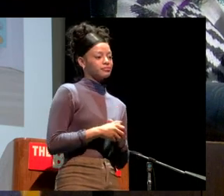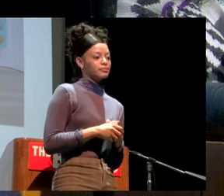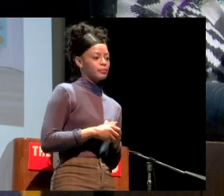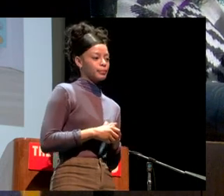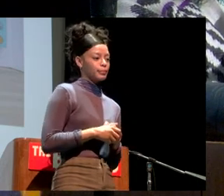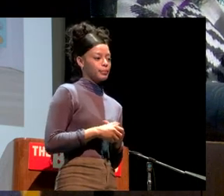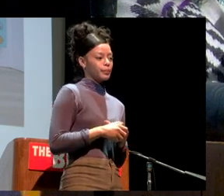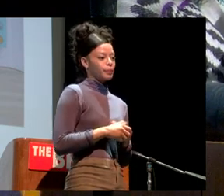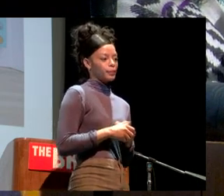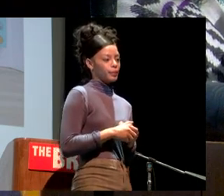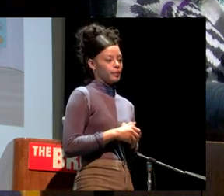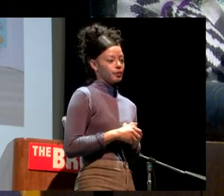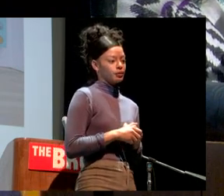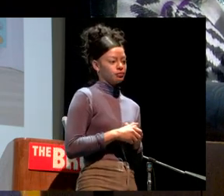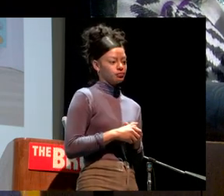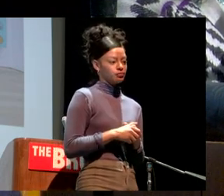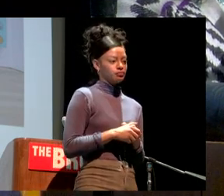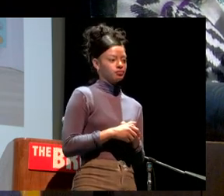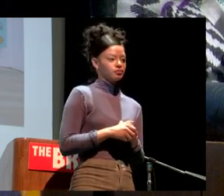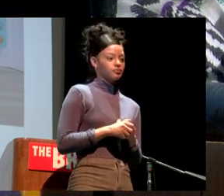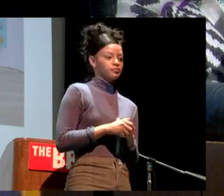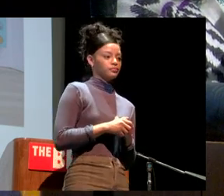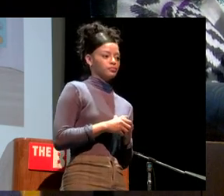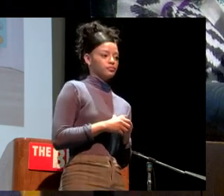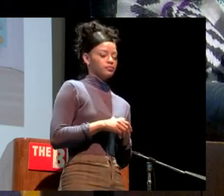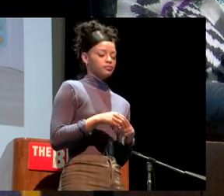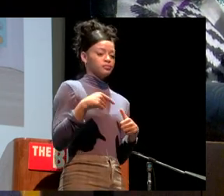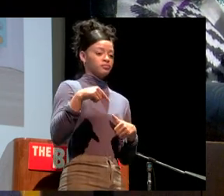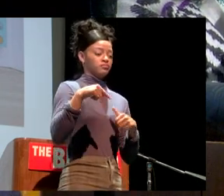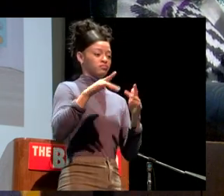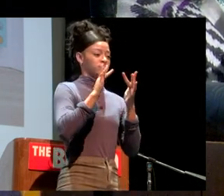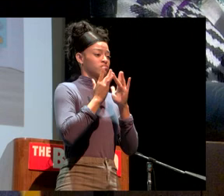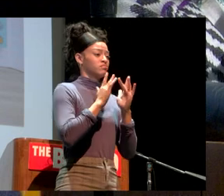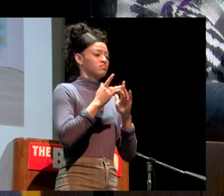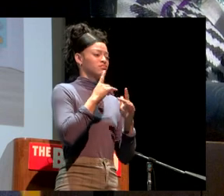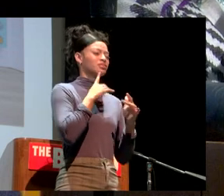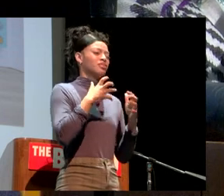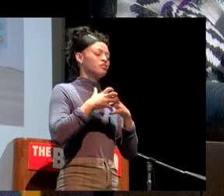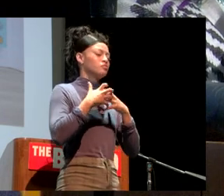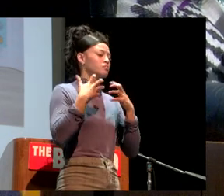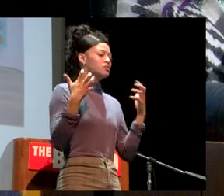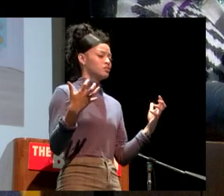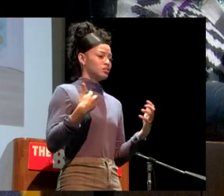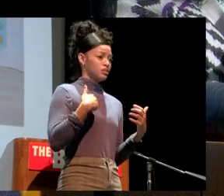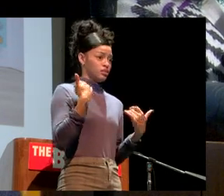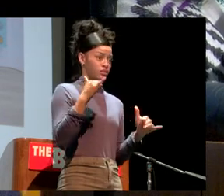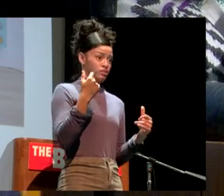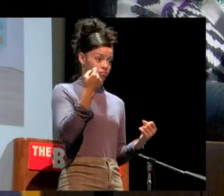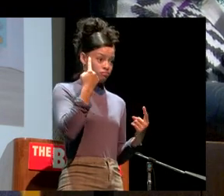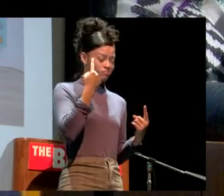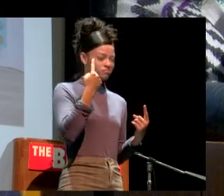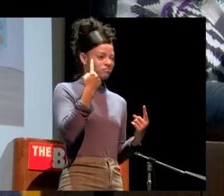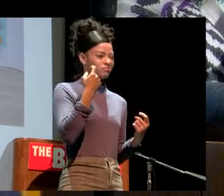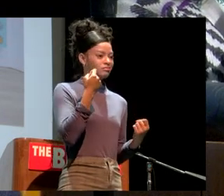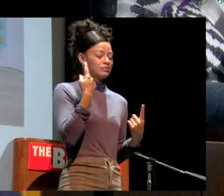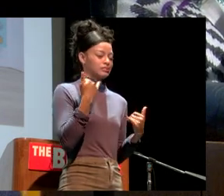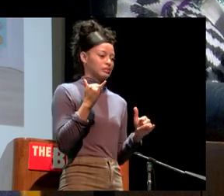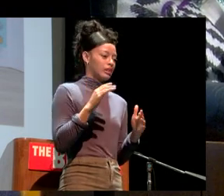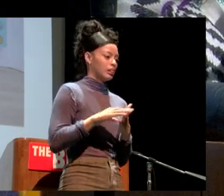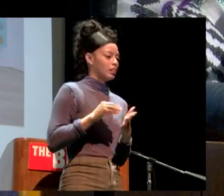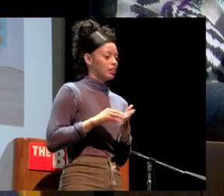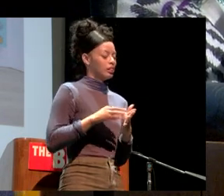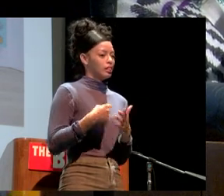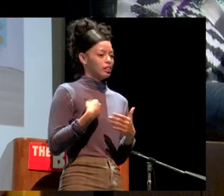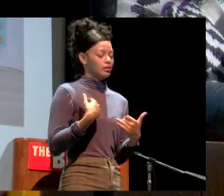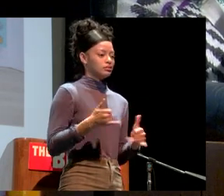and just to establish the basis of communication, for me, it took about a year.